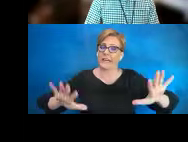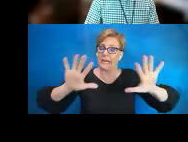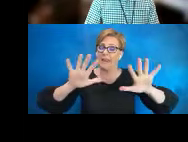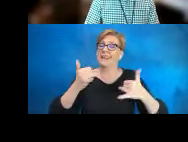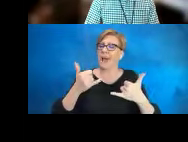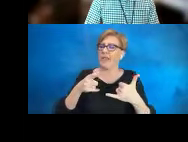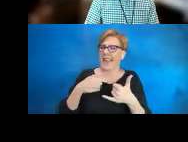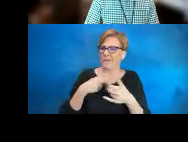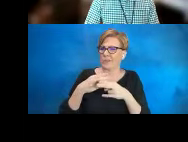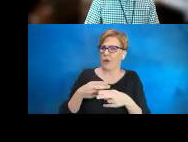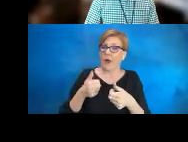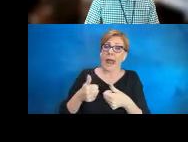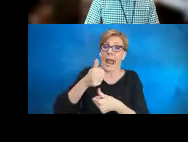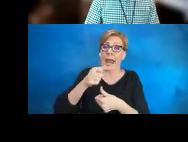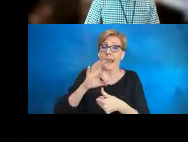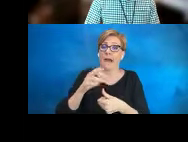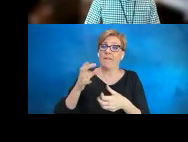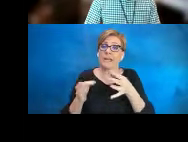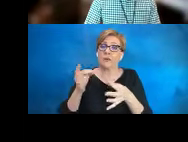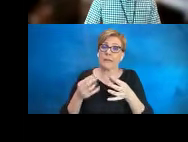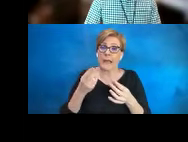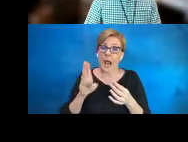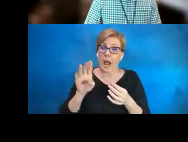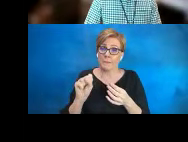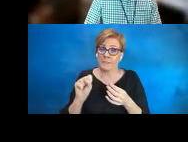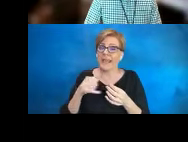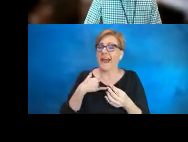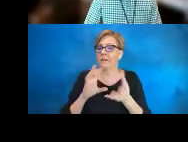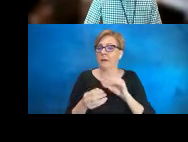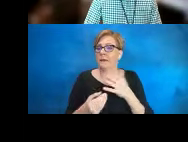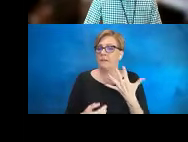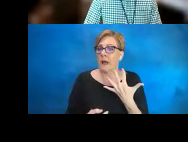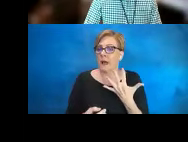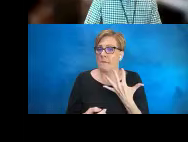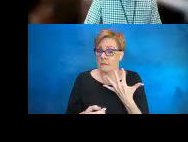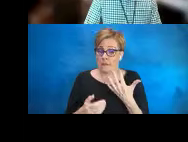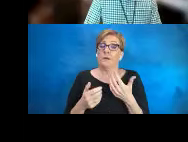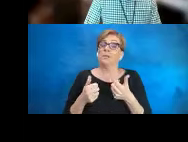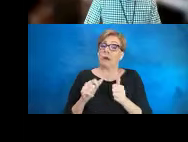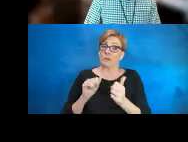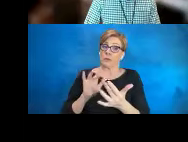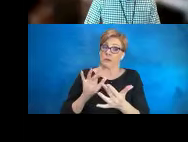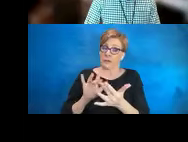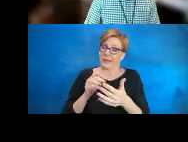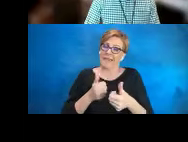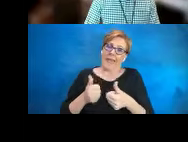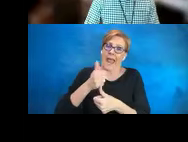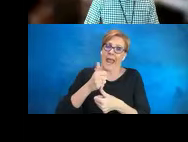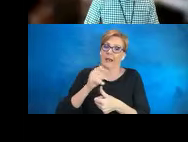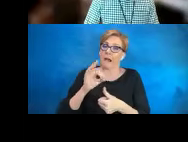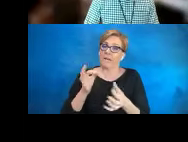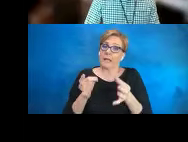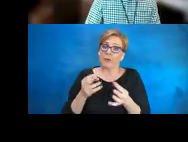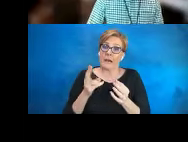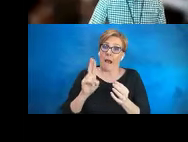hubs. There's 5 hearing hubs, and so trying to reach out to the head of the hearing hub when there's an issue that isn't